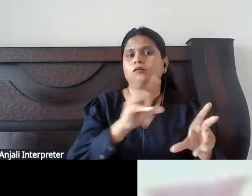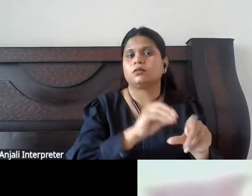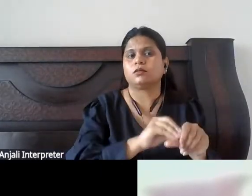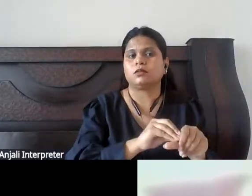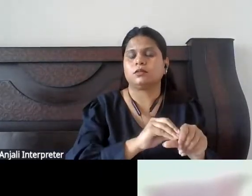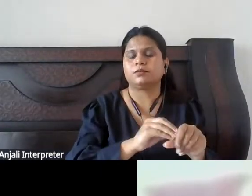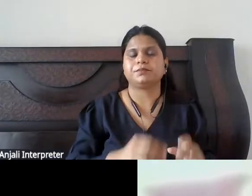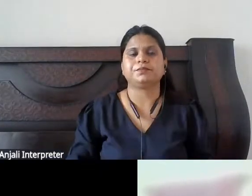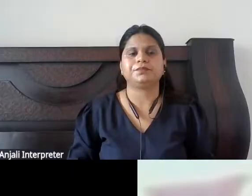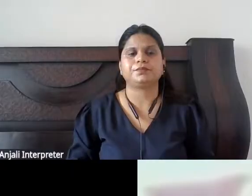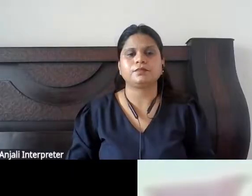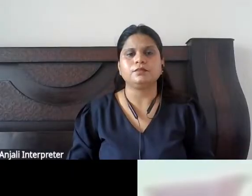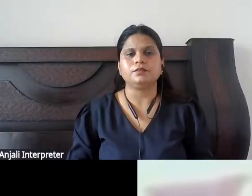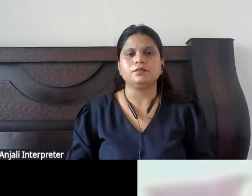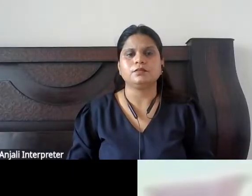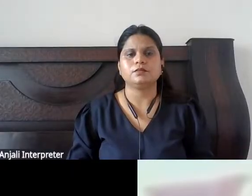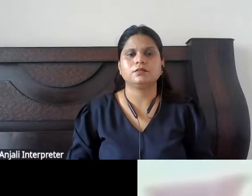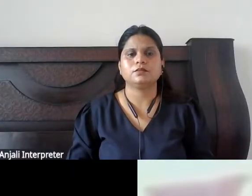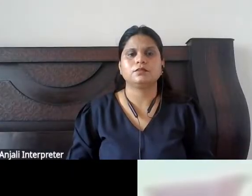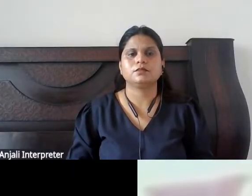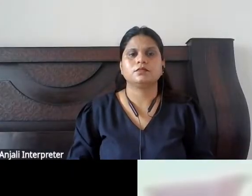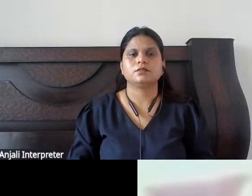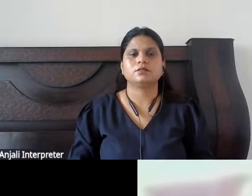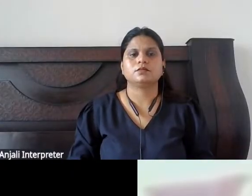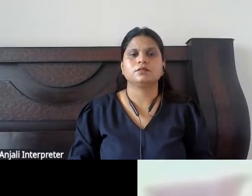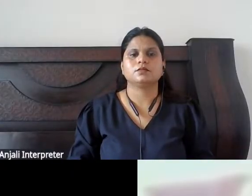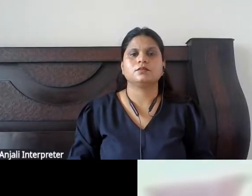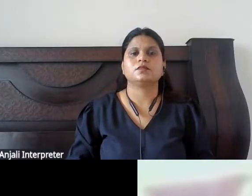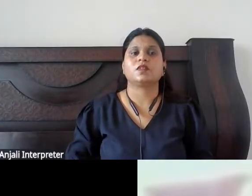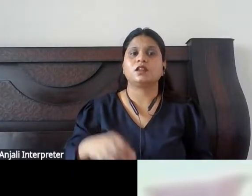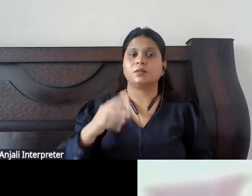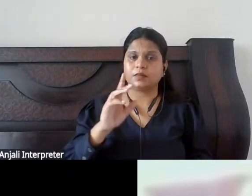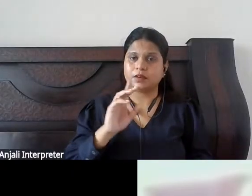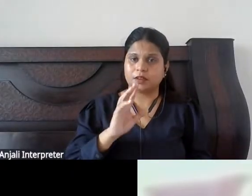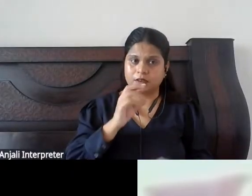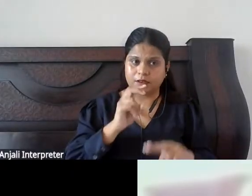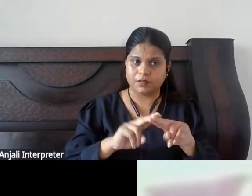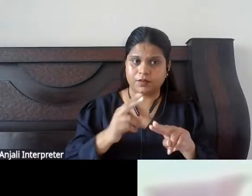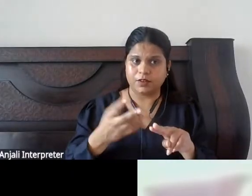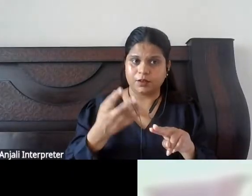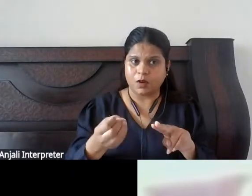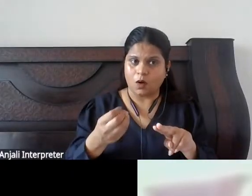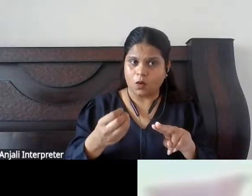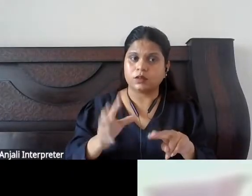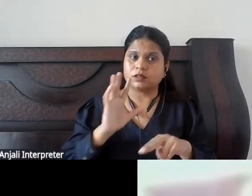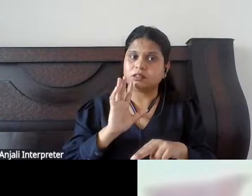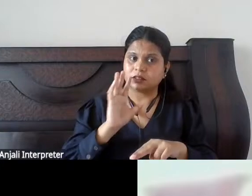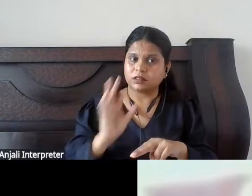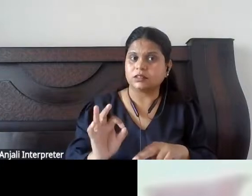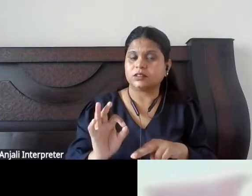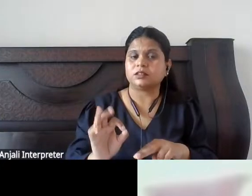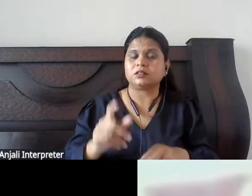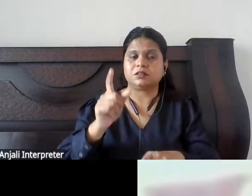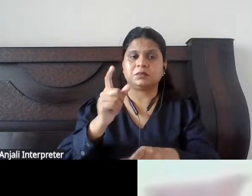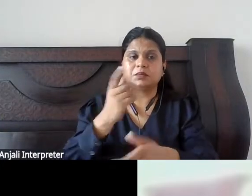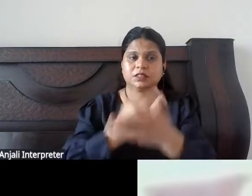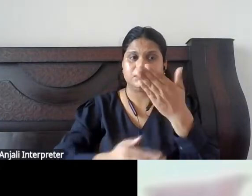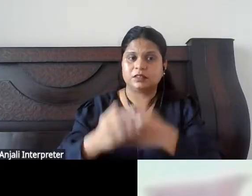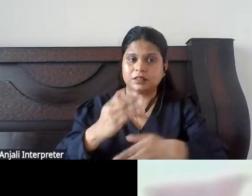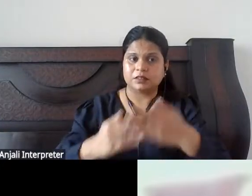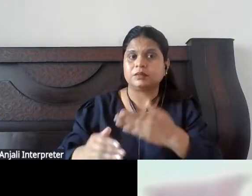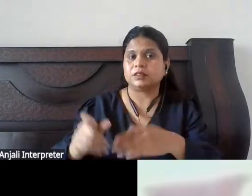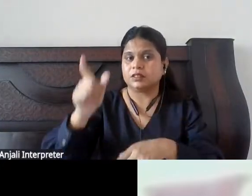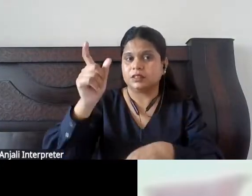are successful in generating the real numbers, then only our mission will be successful. If